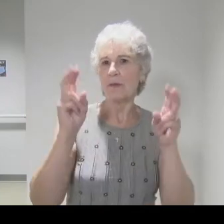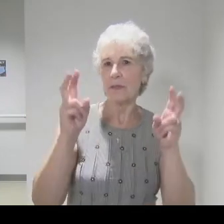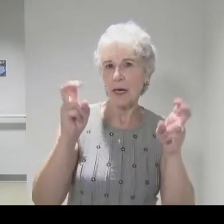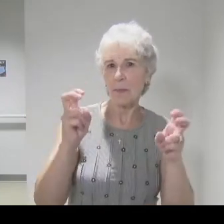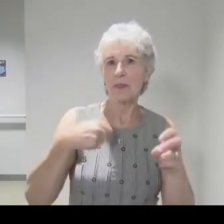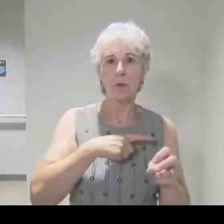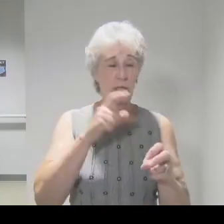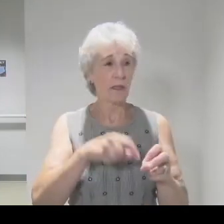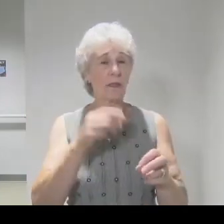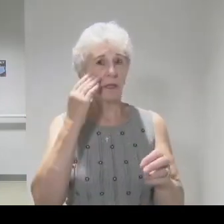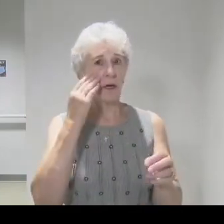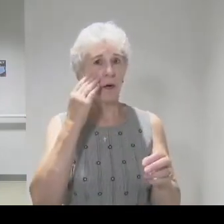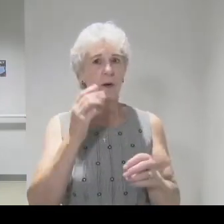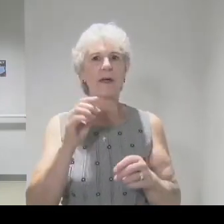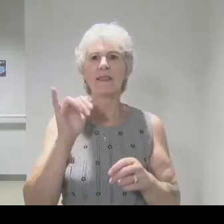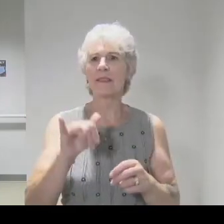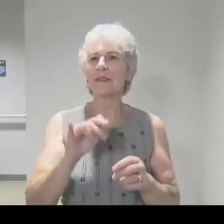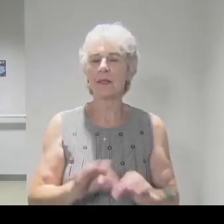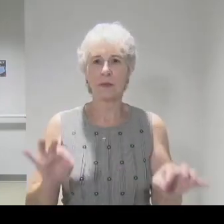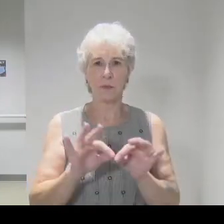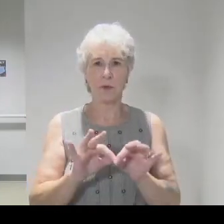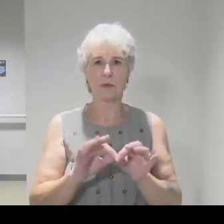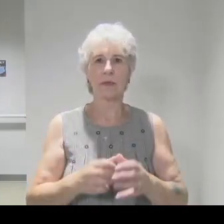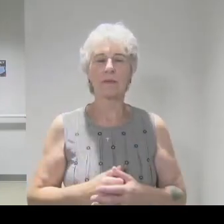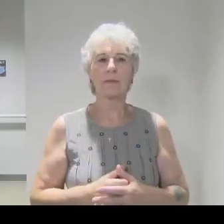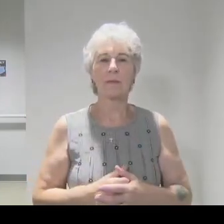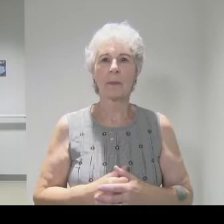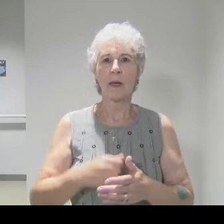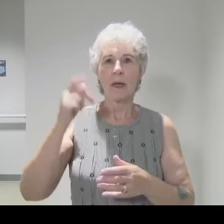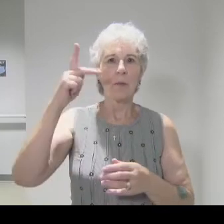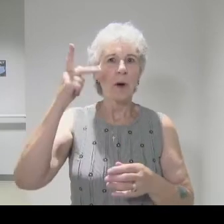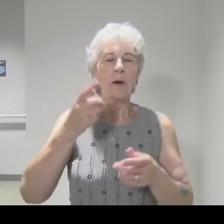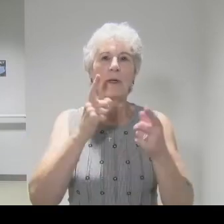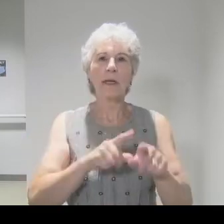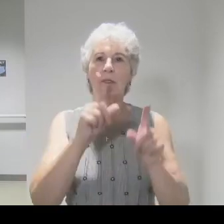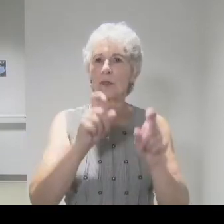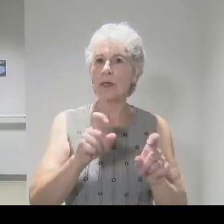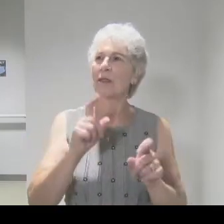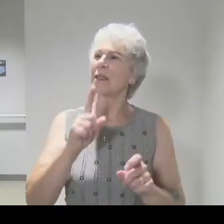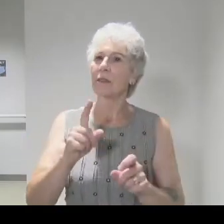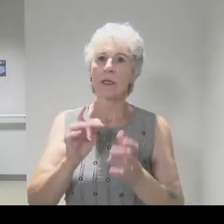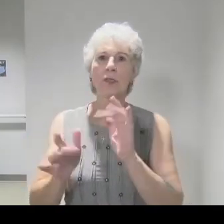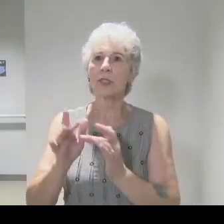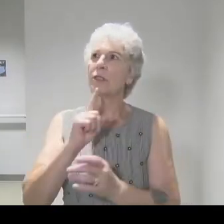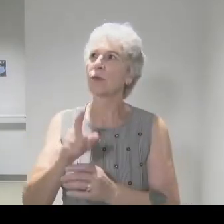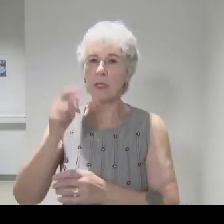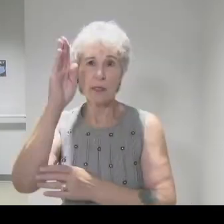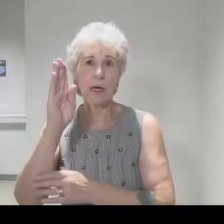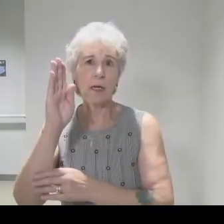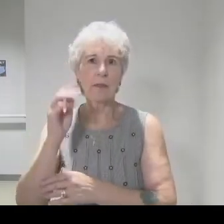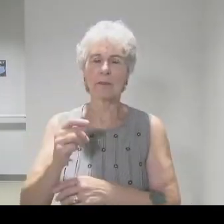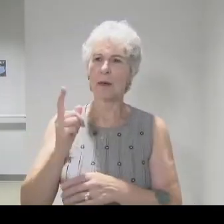relevant today as they were back when it was written. In this book, Paul is going to answer questions like, is Jesus God? What